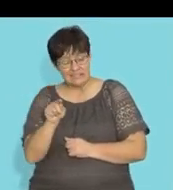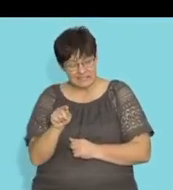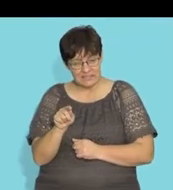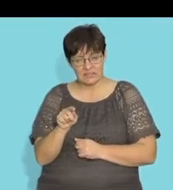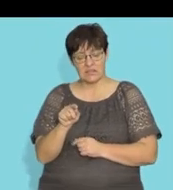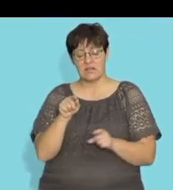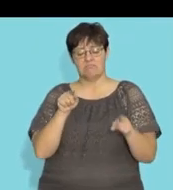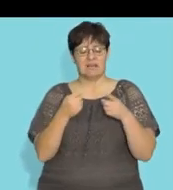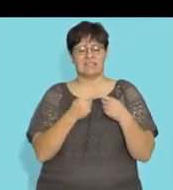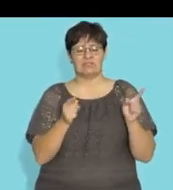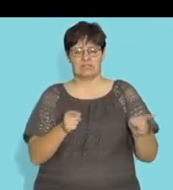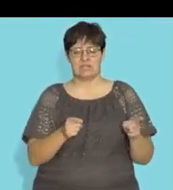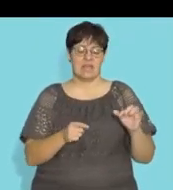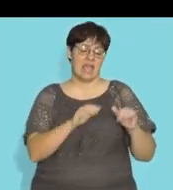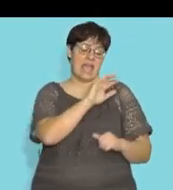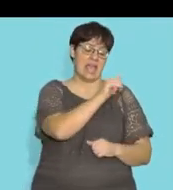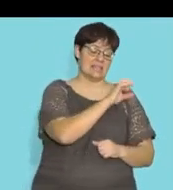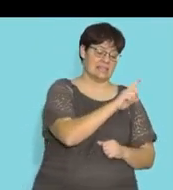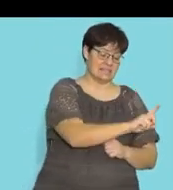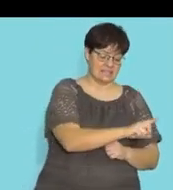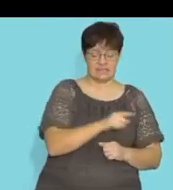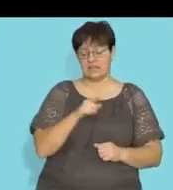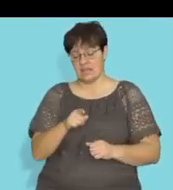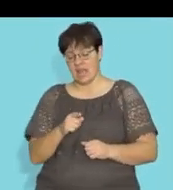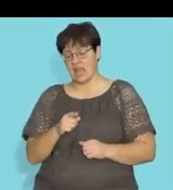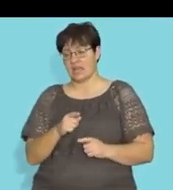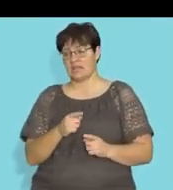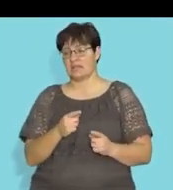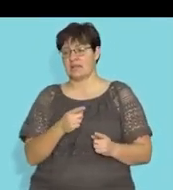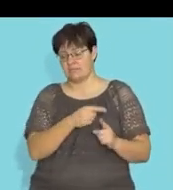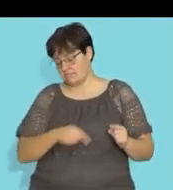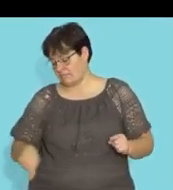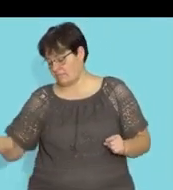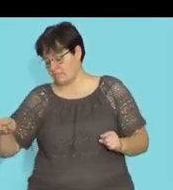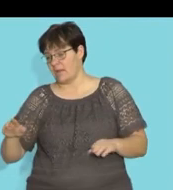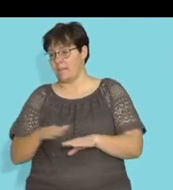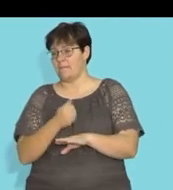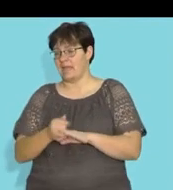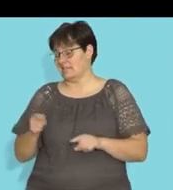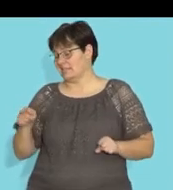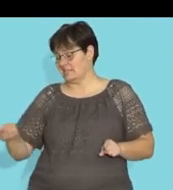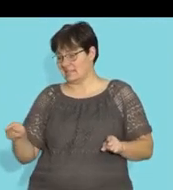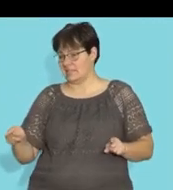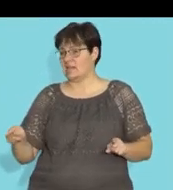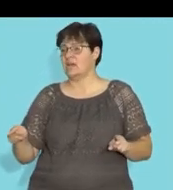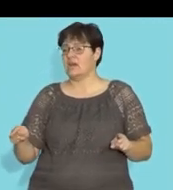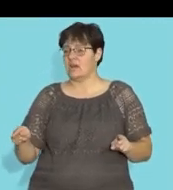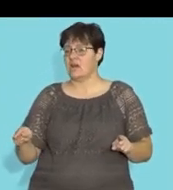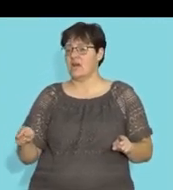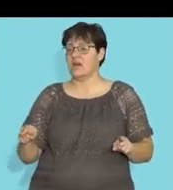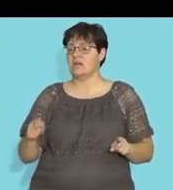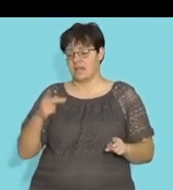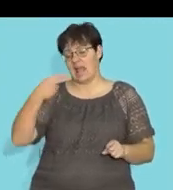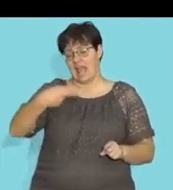the difference between an acid and its conjugate base is normally a